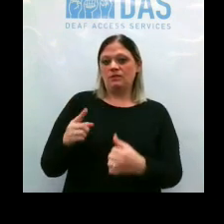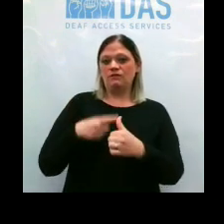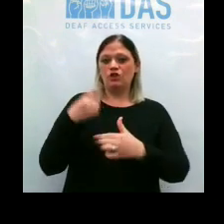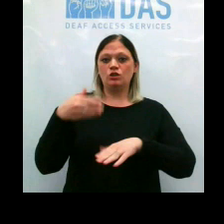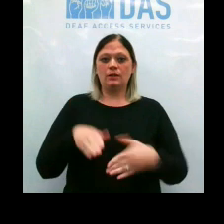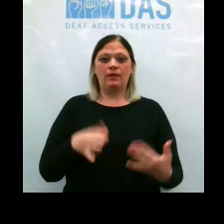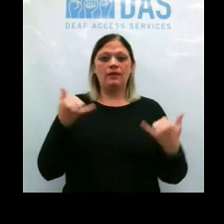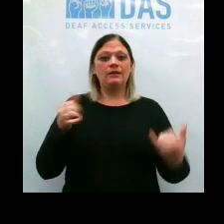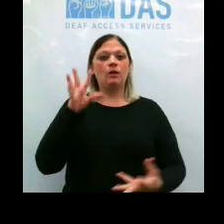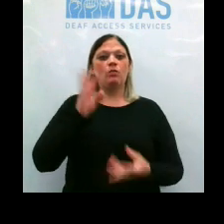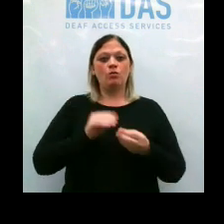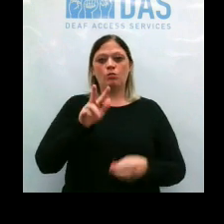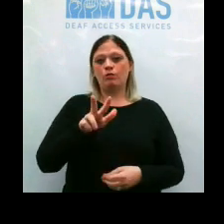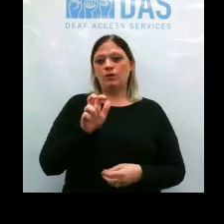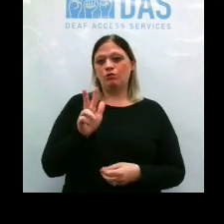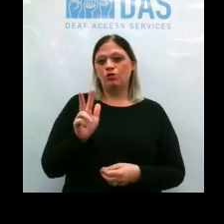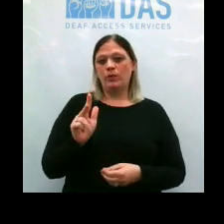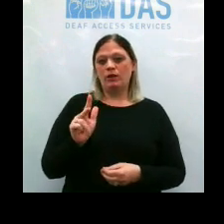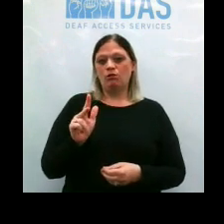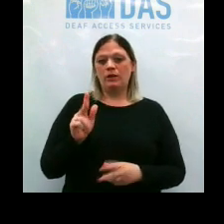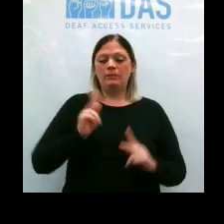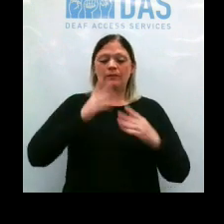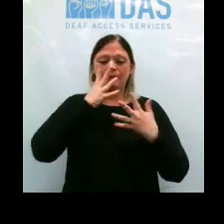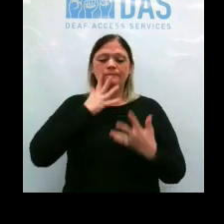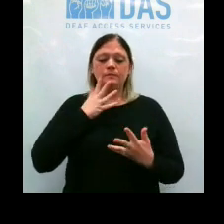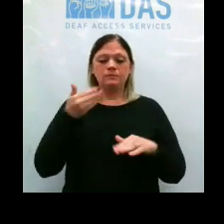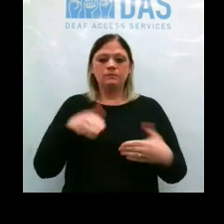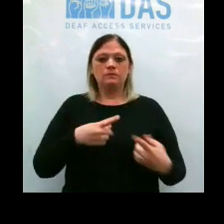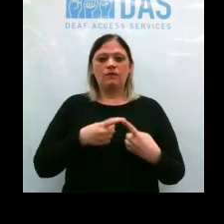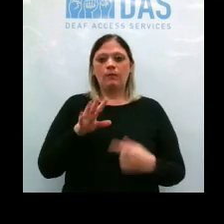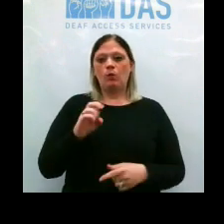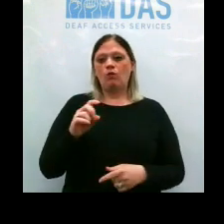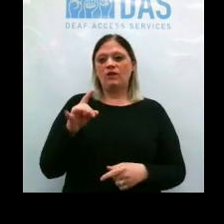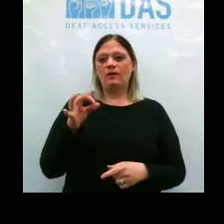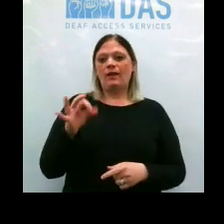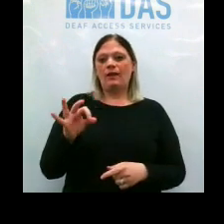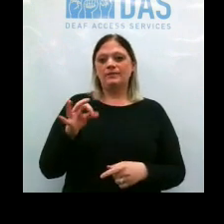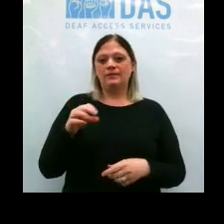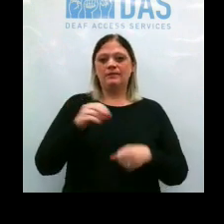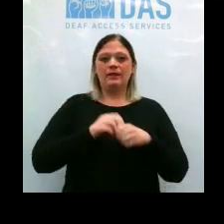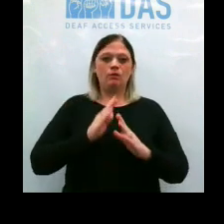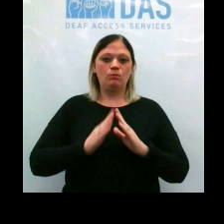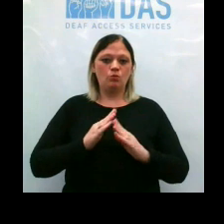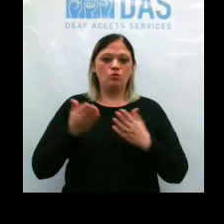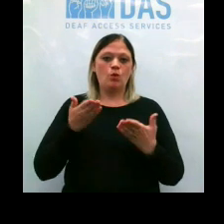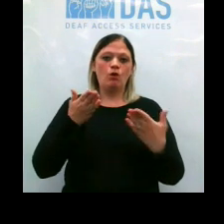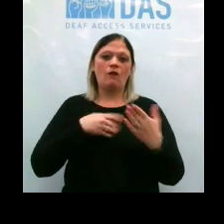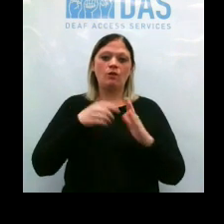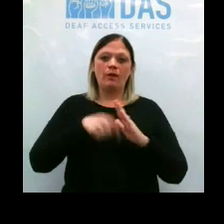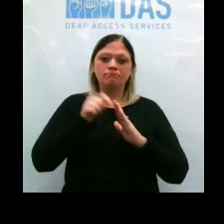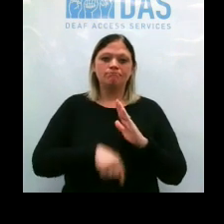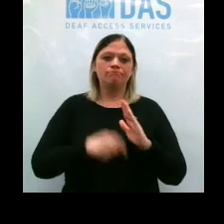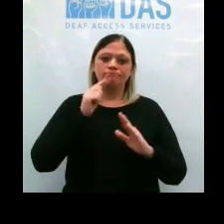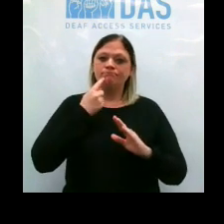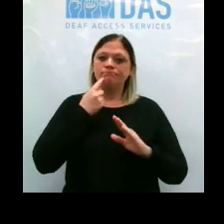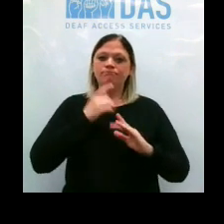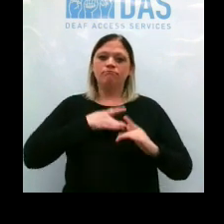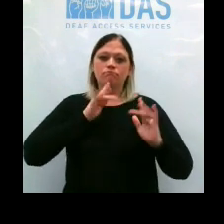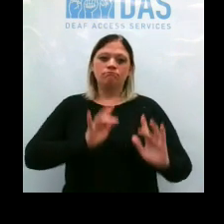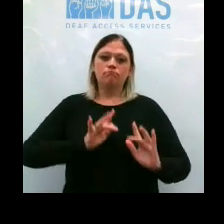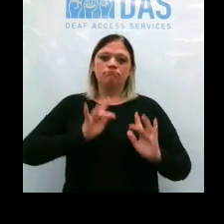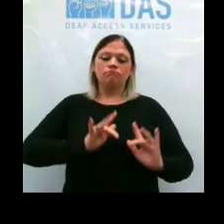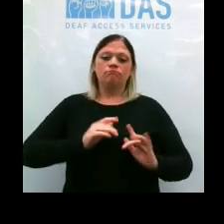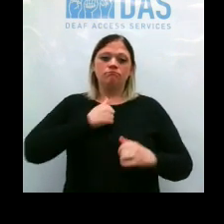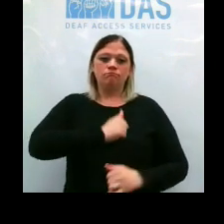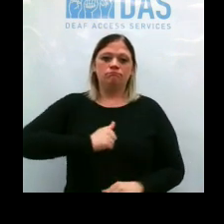now have 323 people who have unfortunately died from COVID-19 in our community. And I do offer my deepest condolences to all